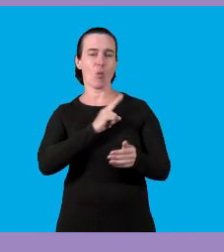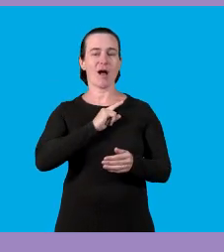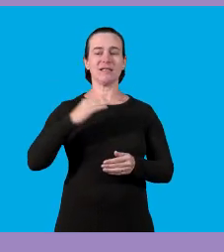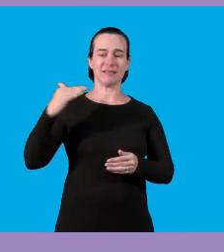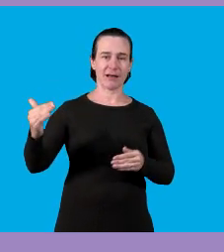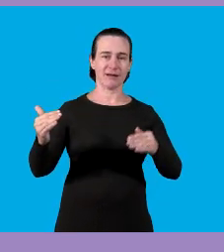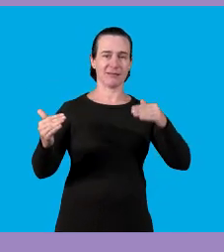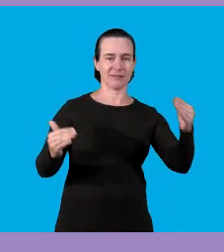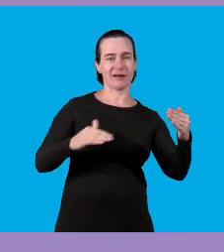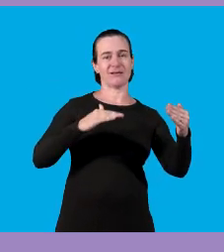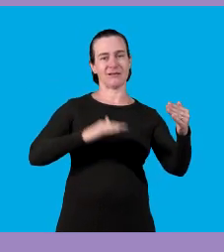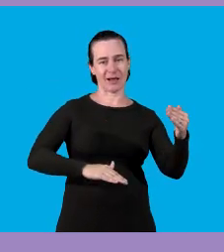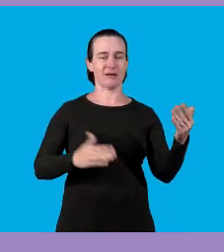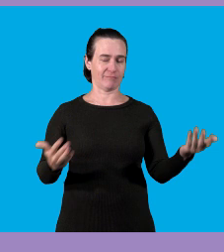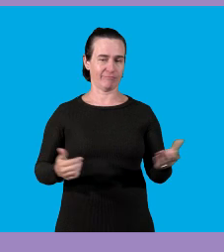side, side.